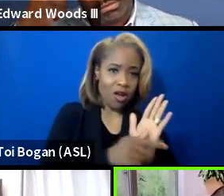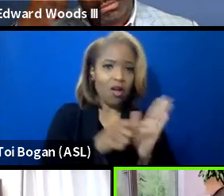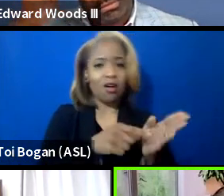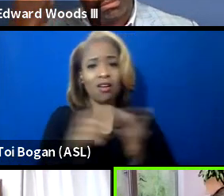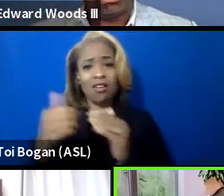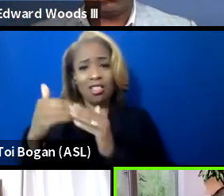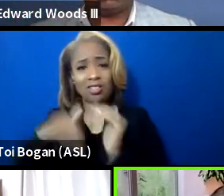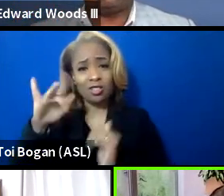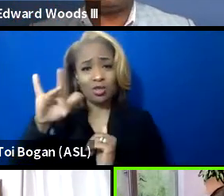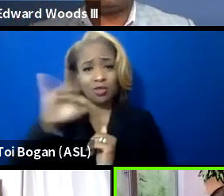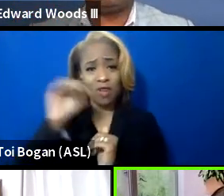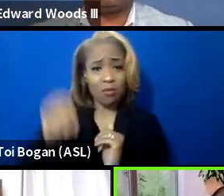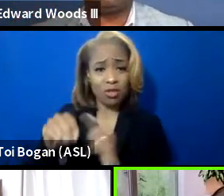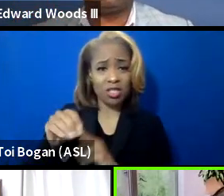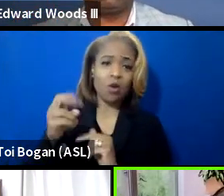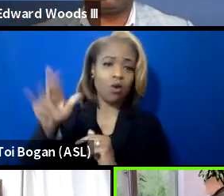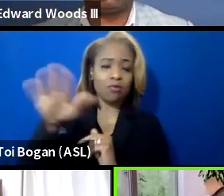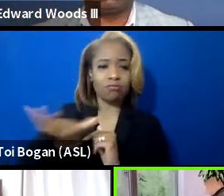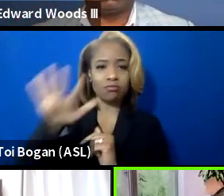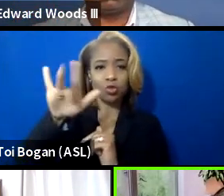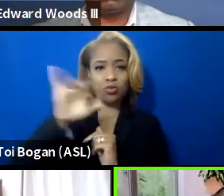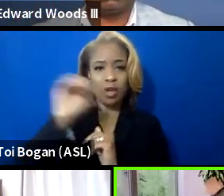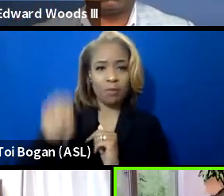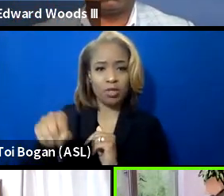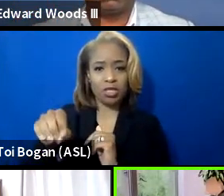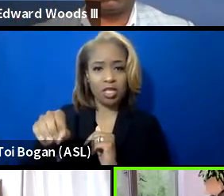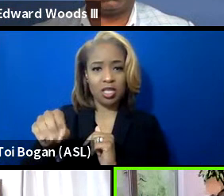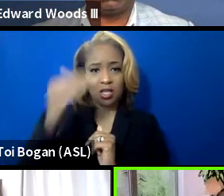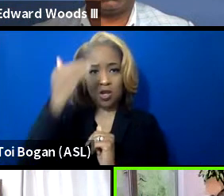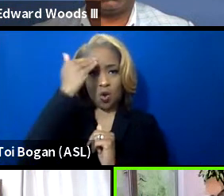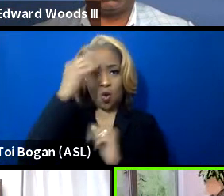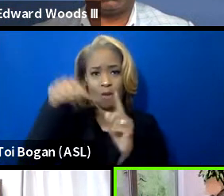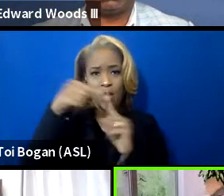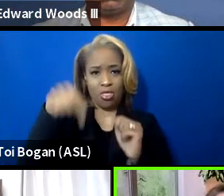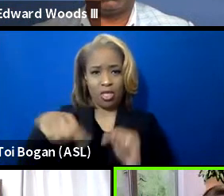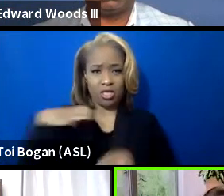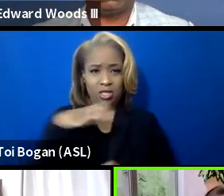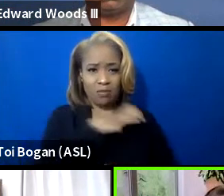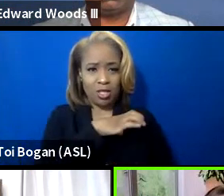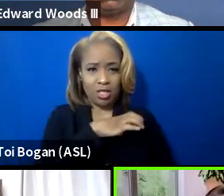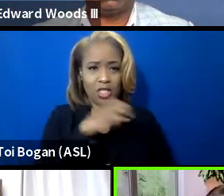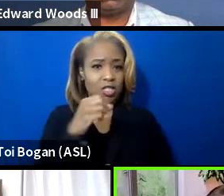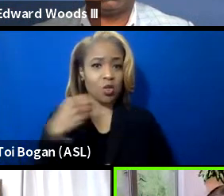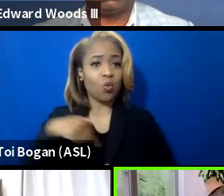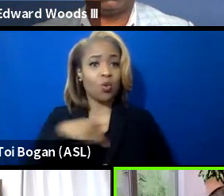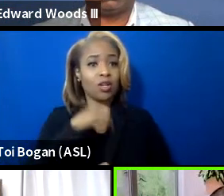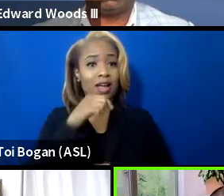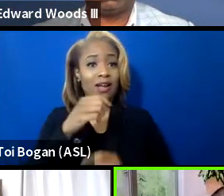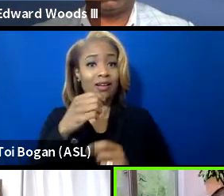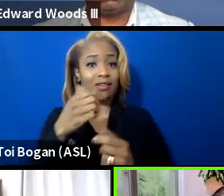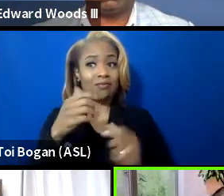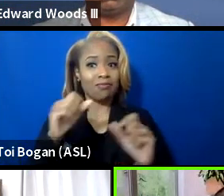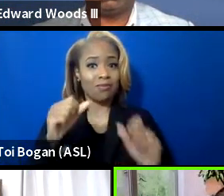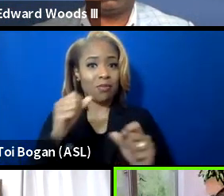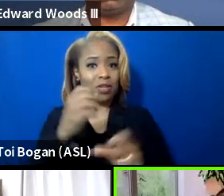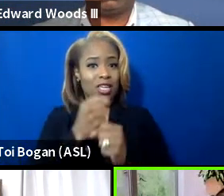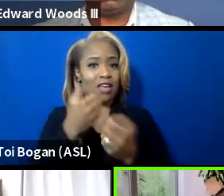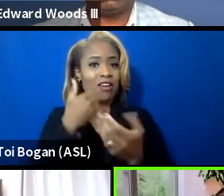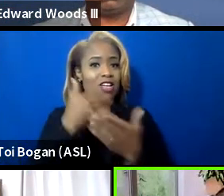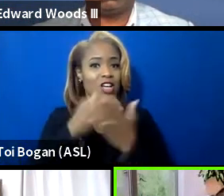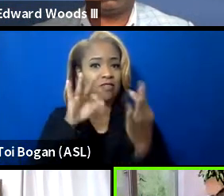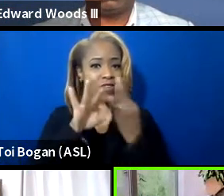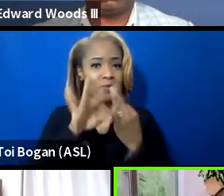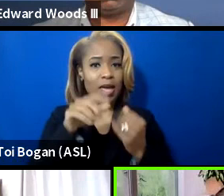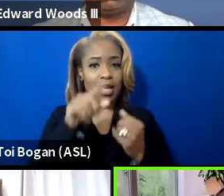than 25% or around 25% are aware of our commission. So we're not going to get good feedback if people don't even know